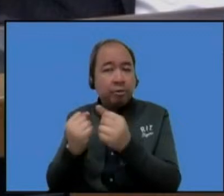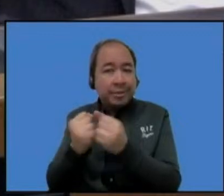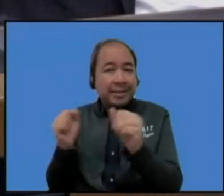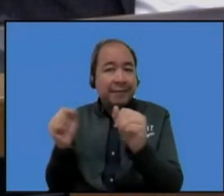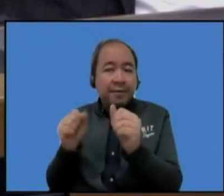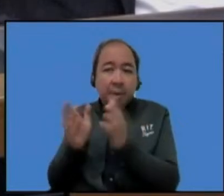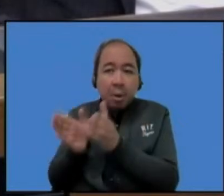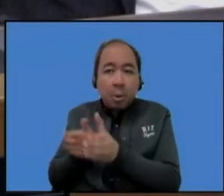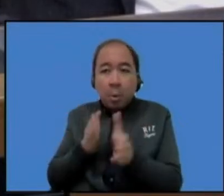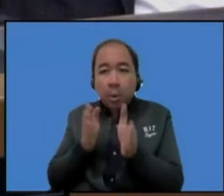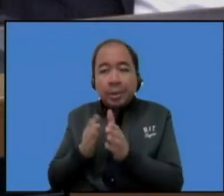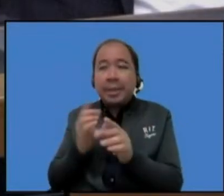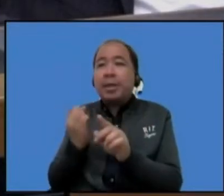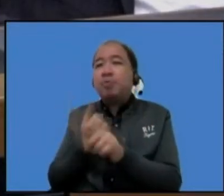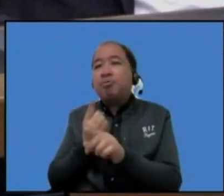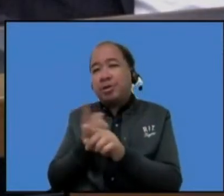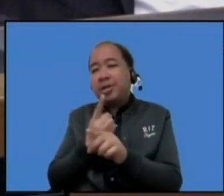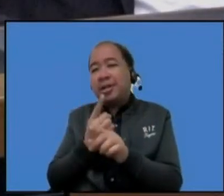Thank you.